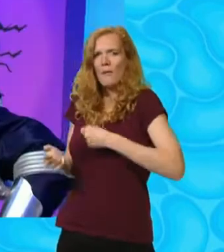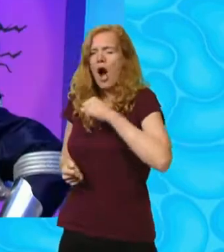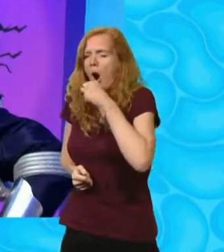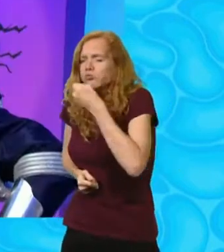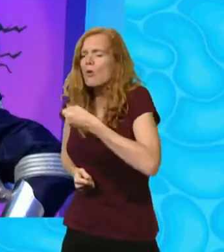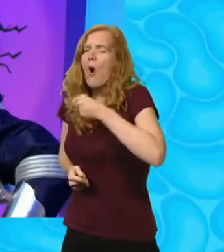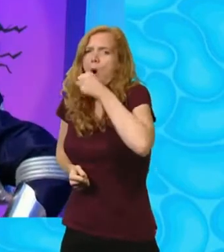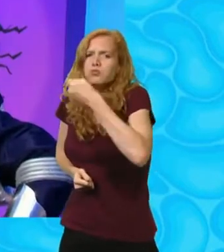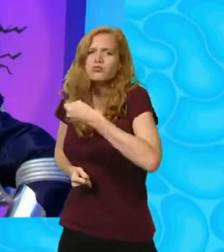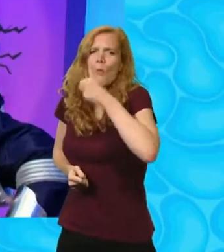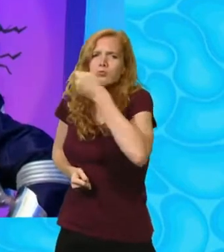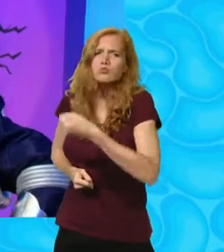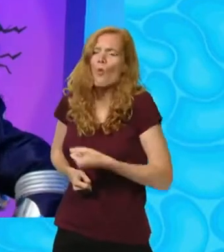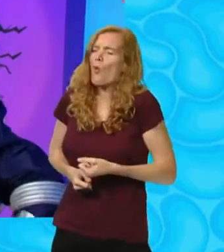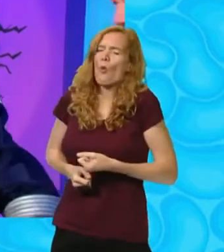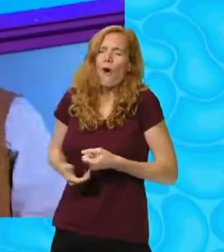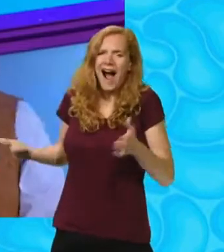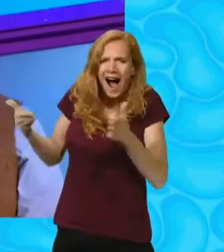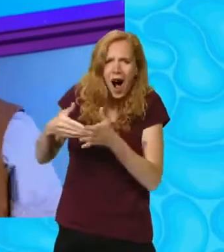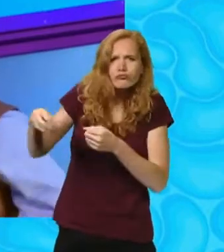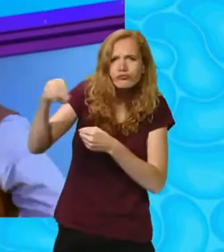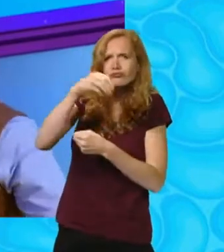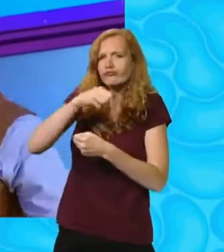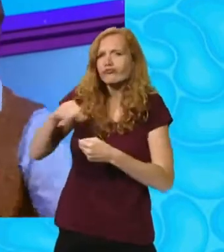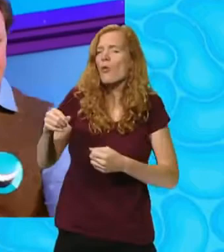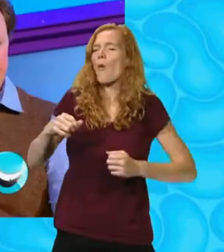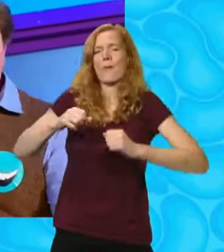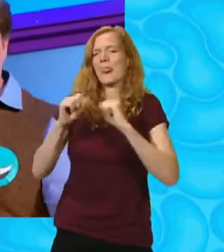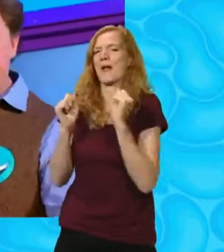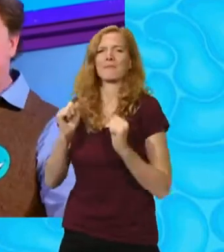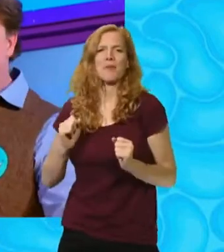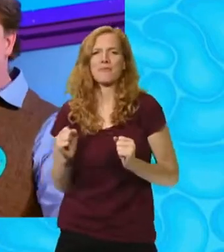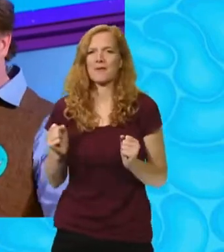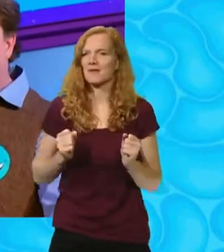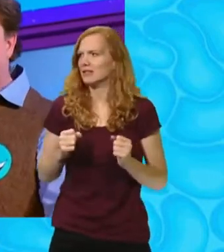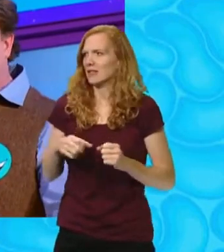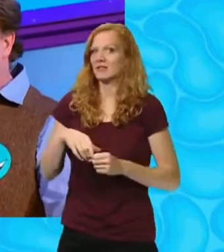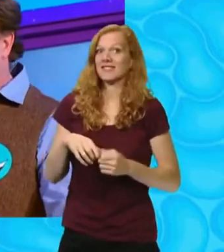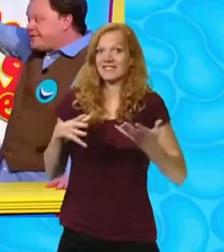fudge special with extra sprinkles on top. Here we go.